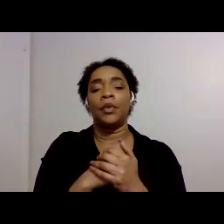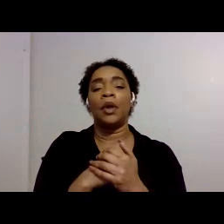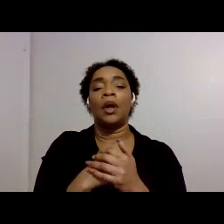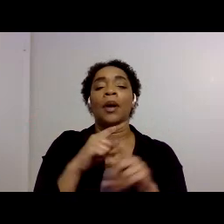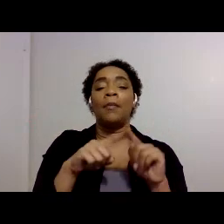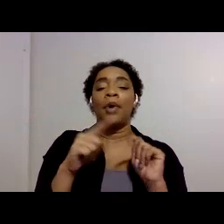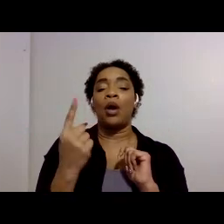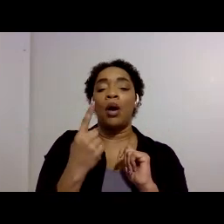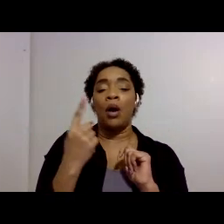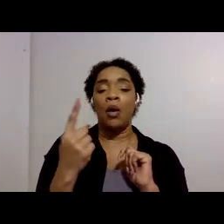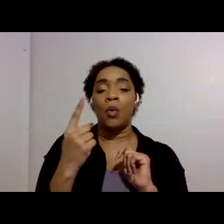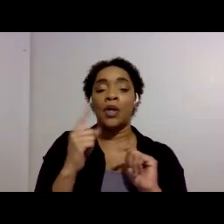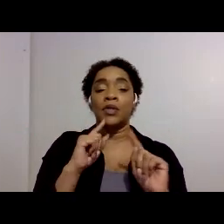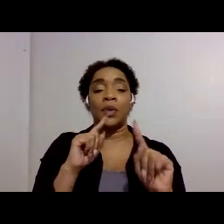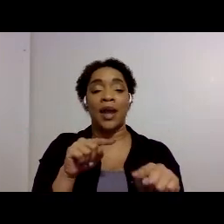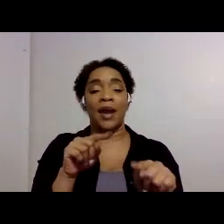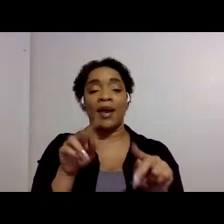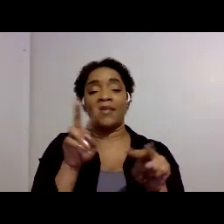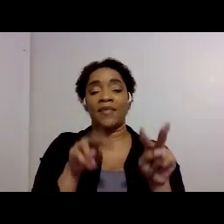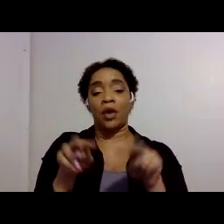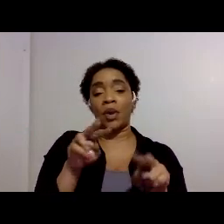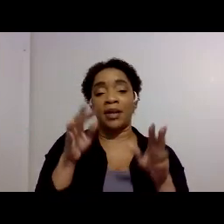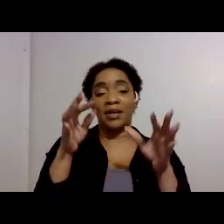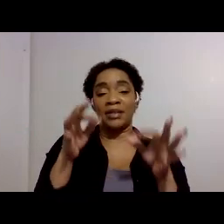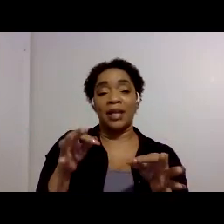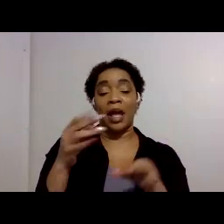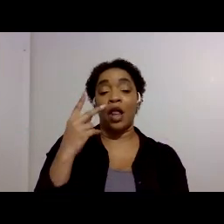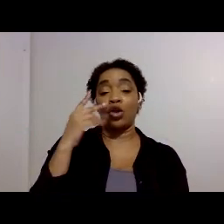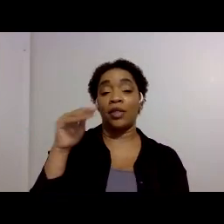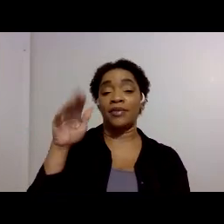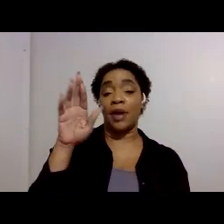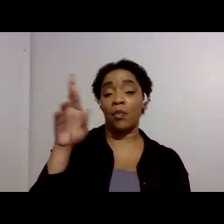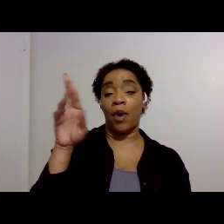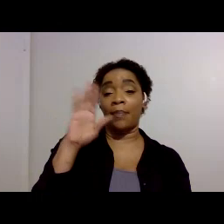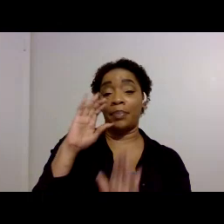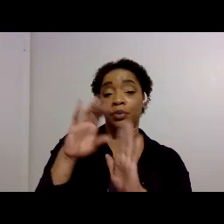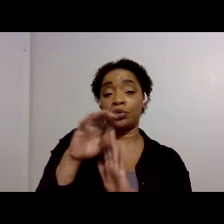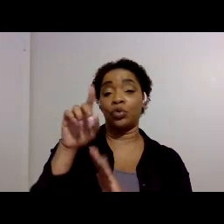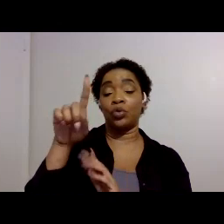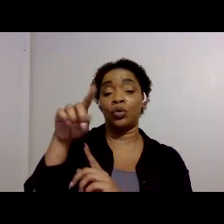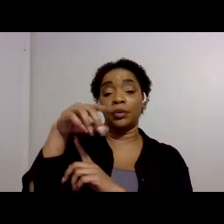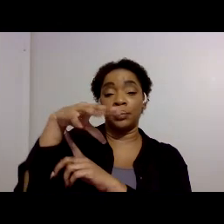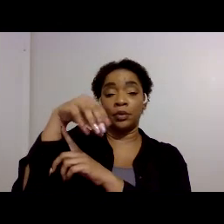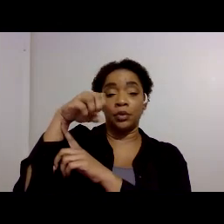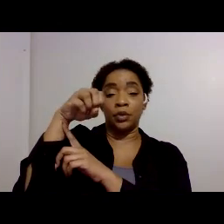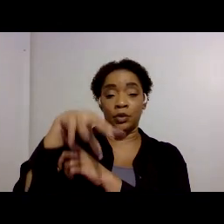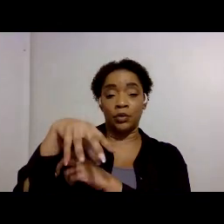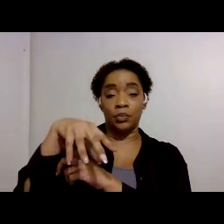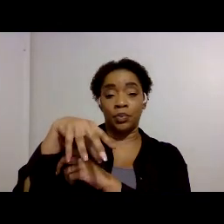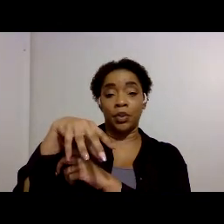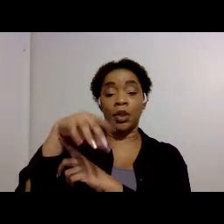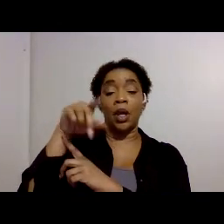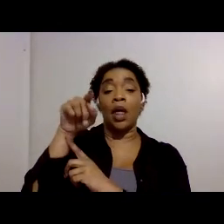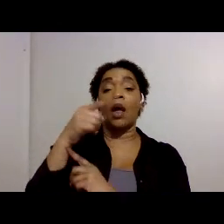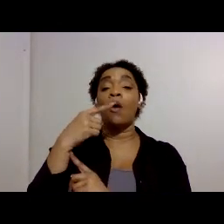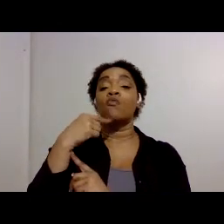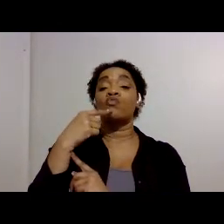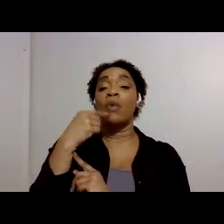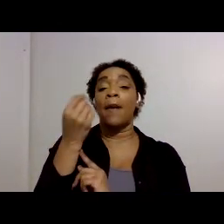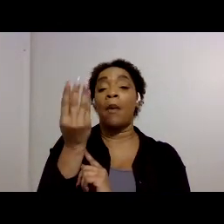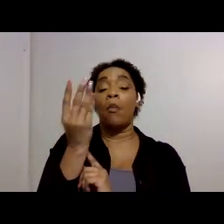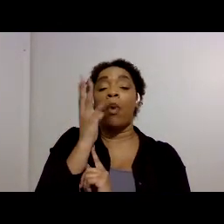decide. You look at the top right, that's a sprinkler head. That red bulb goes off at 155 degrees for the majority